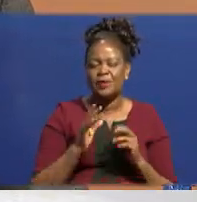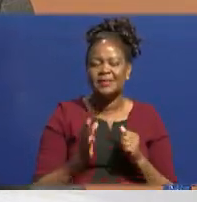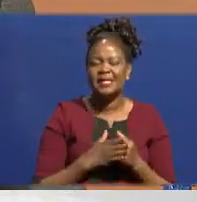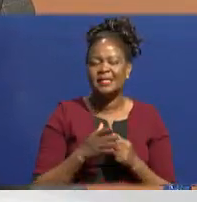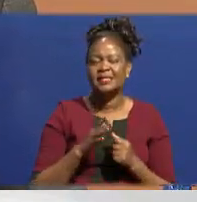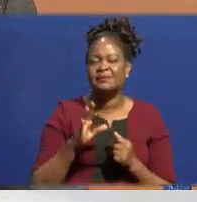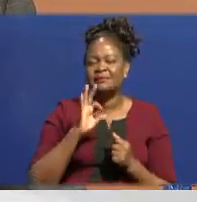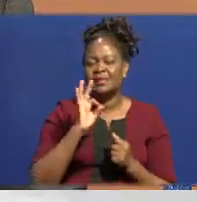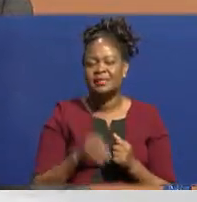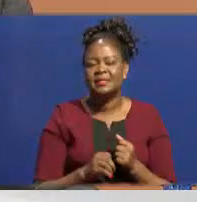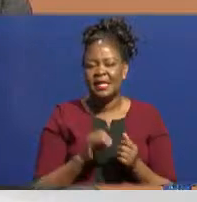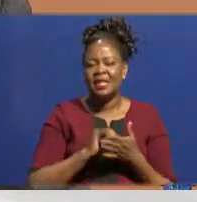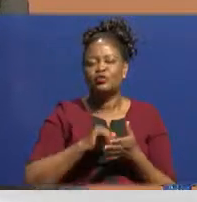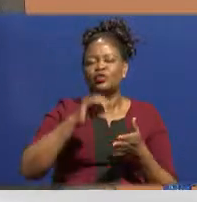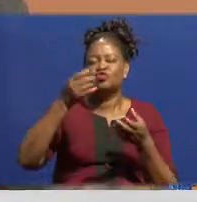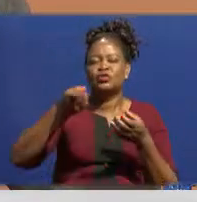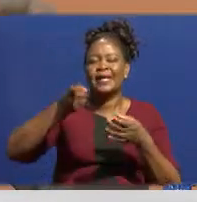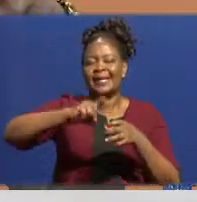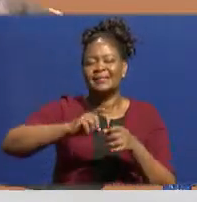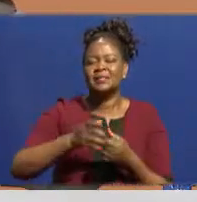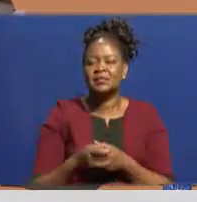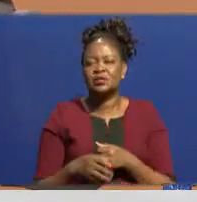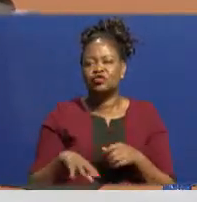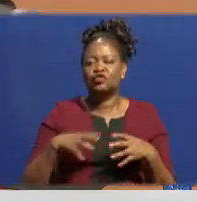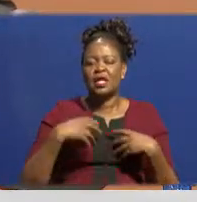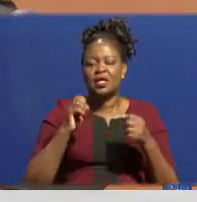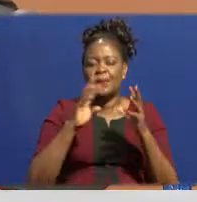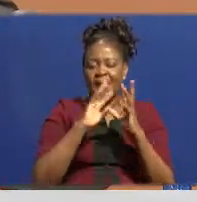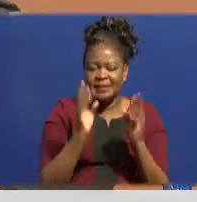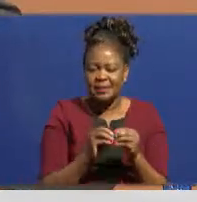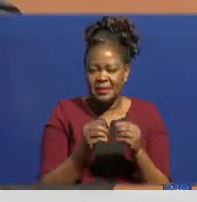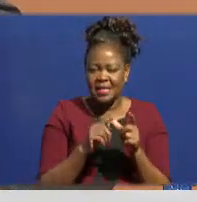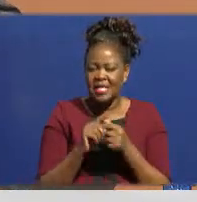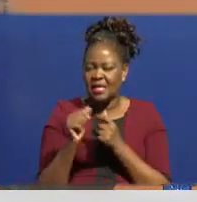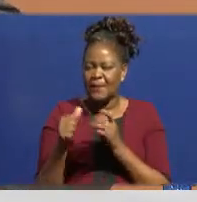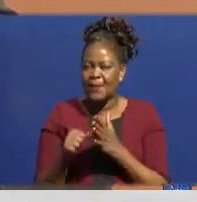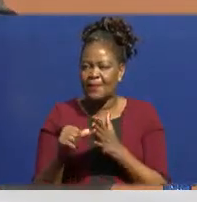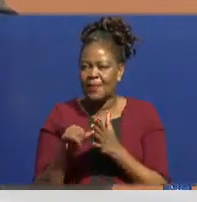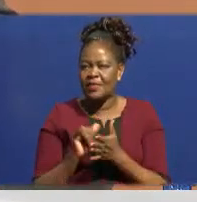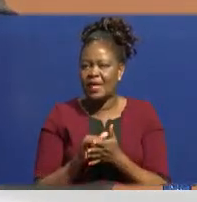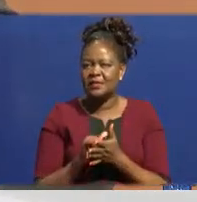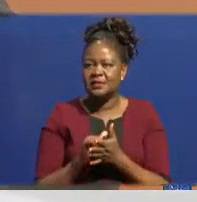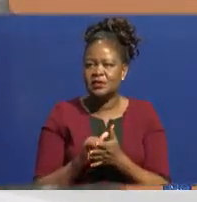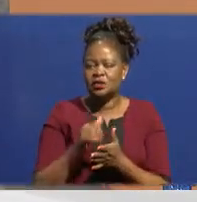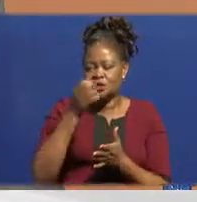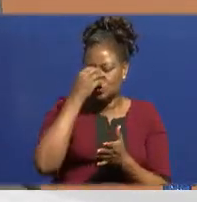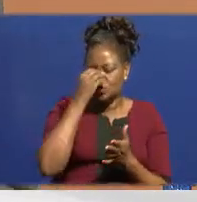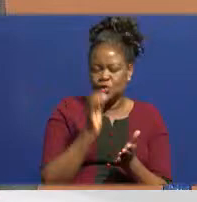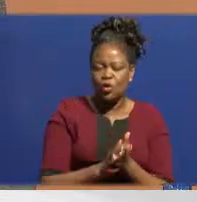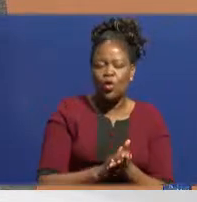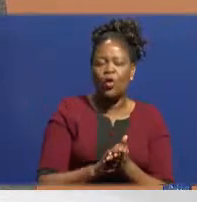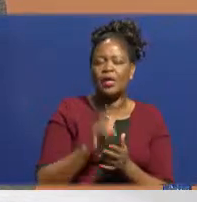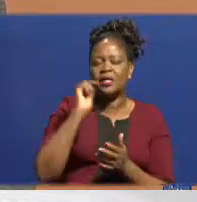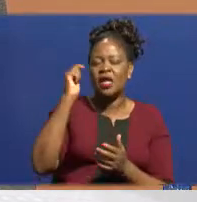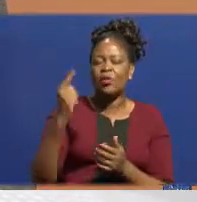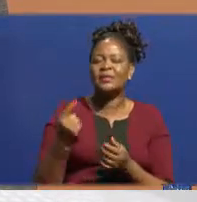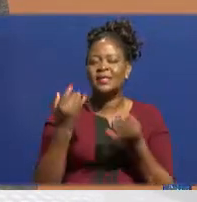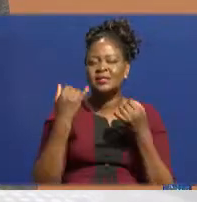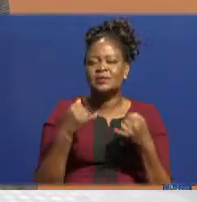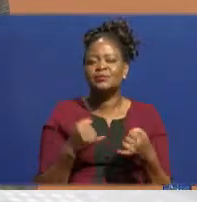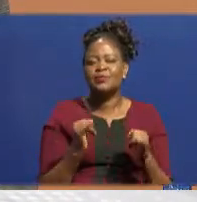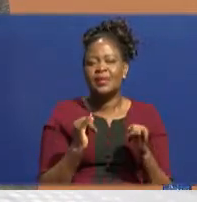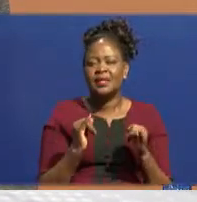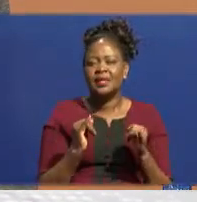8% that we should put into the health. Even the whatever President William Ruto and the Kenya Kwanza implemented, is implementing